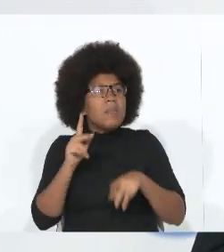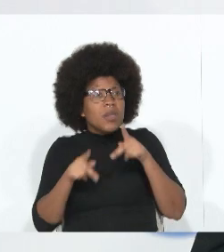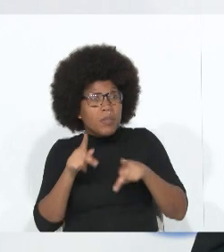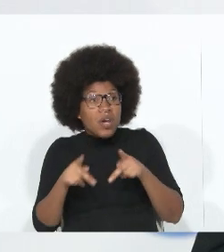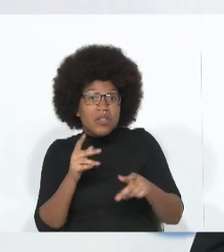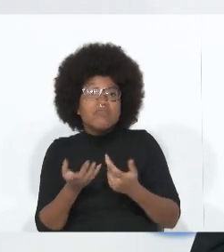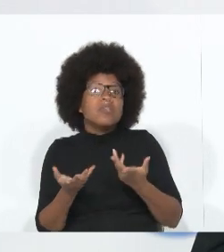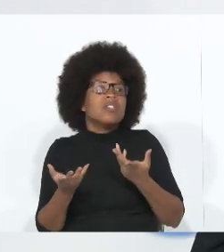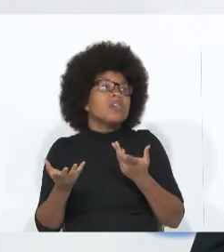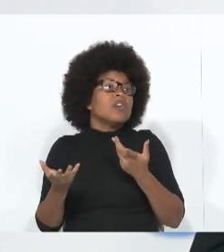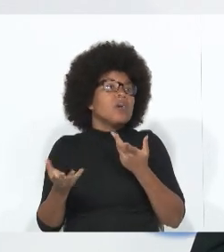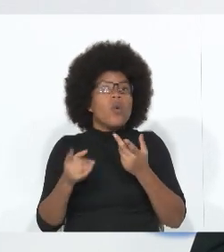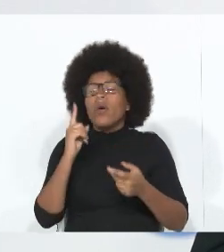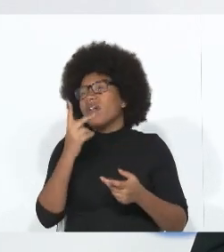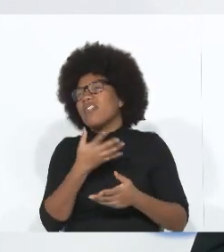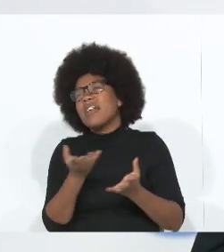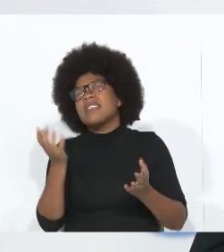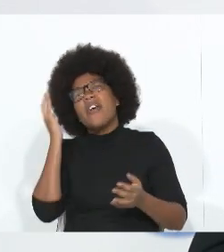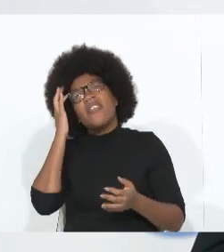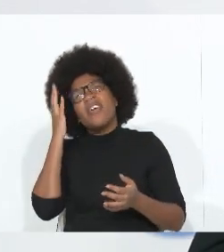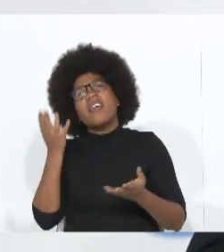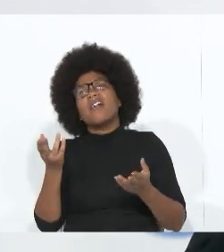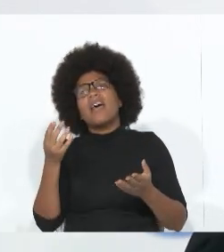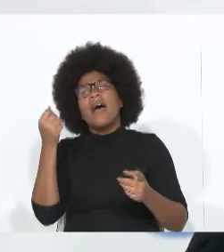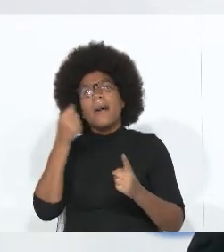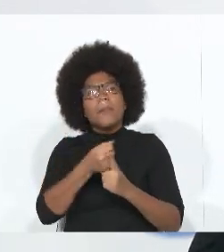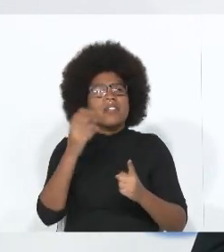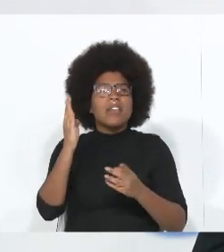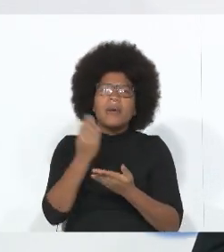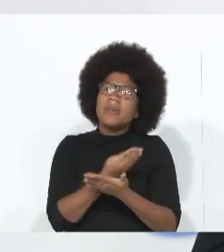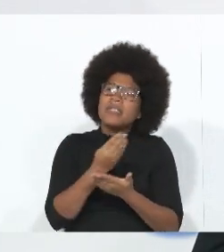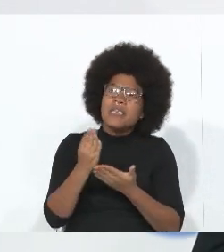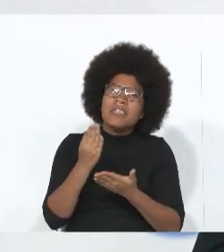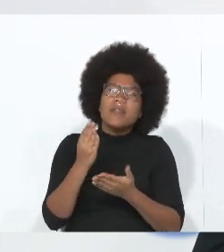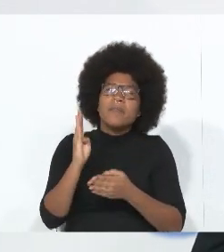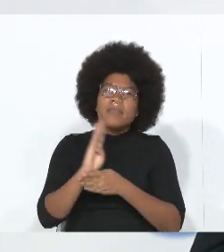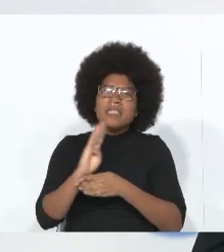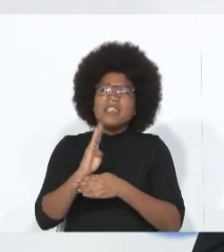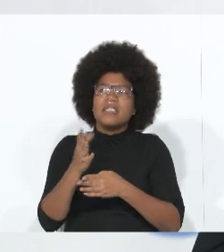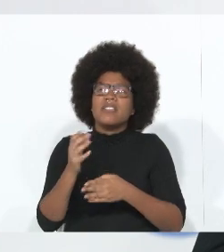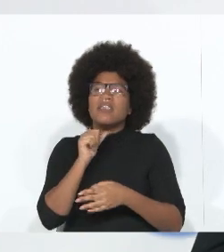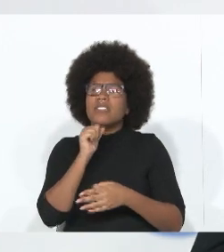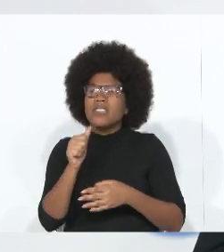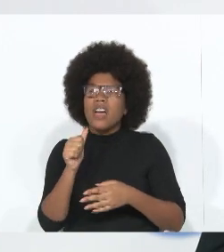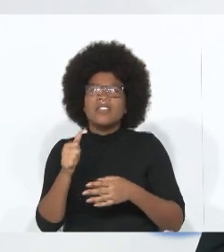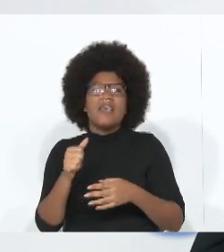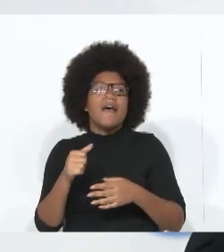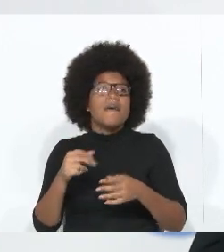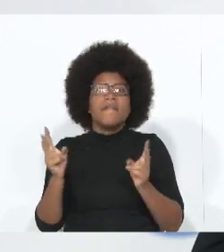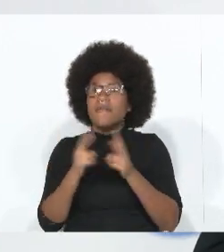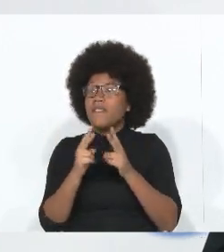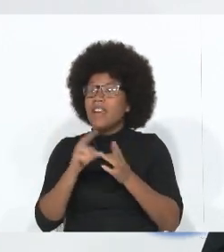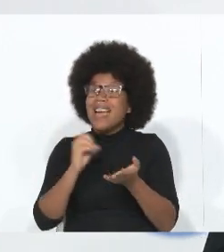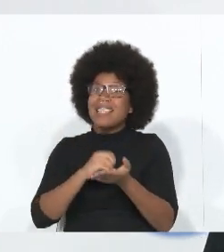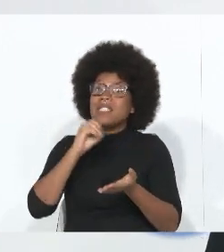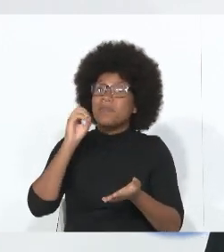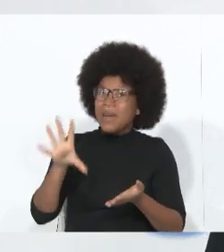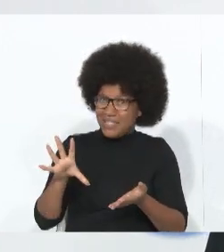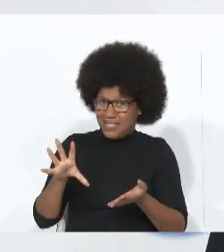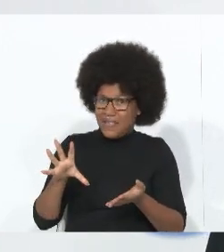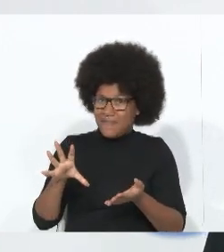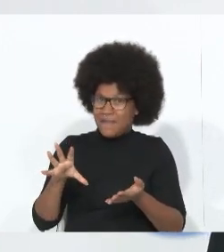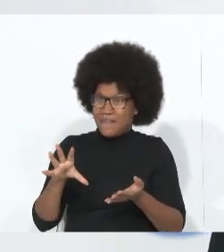people, one of the things that I think has impacted our business is that it is not quite as expensive to put something